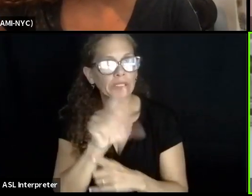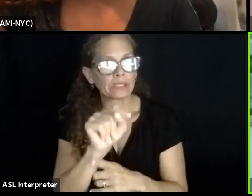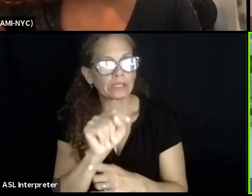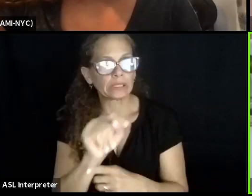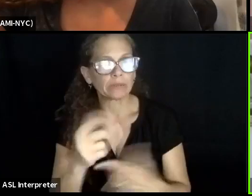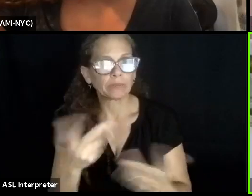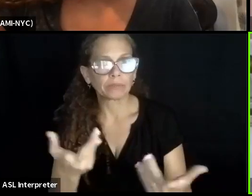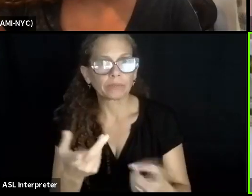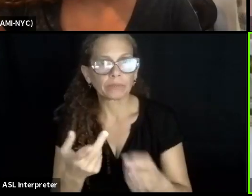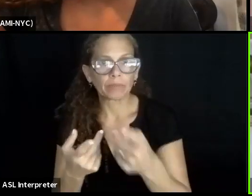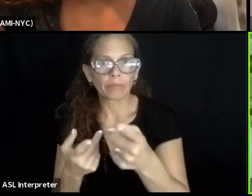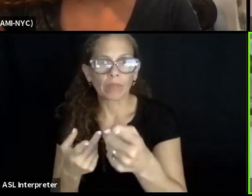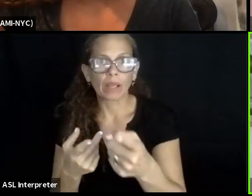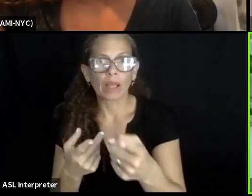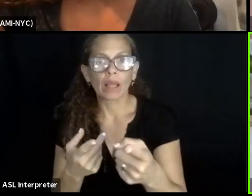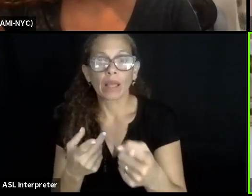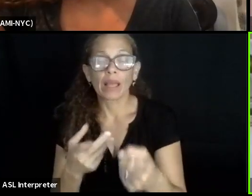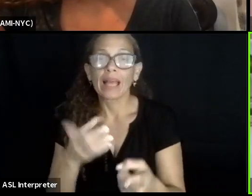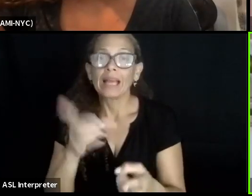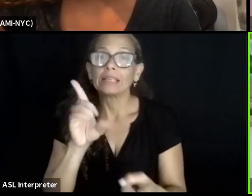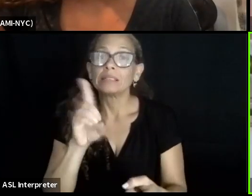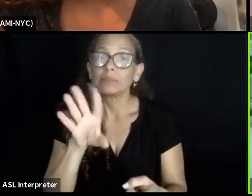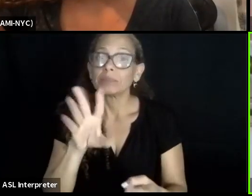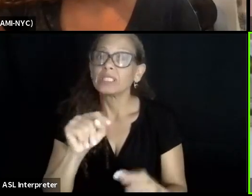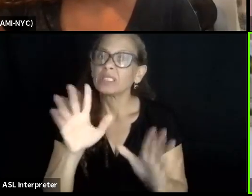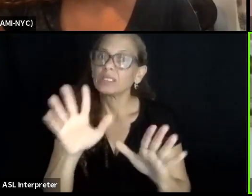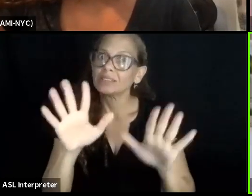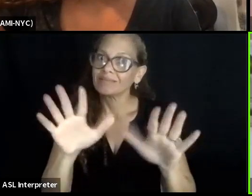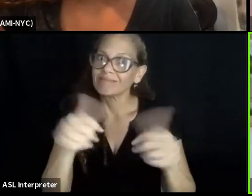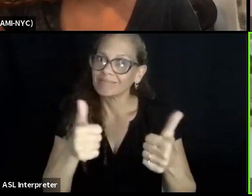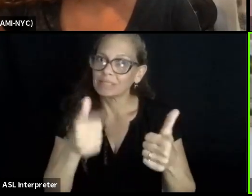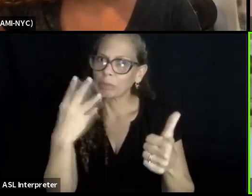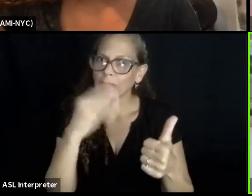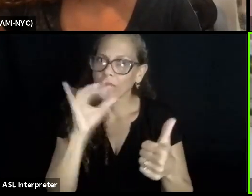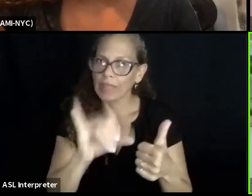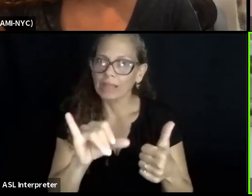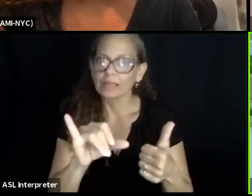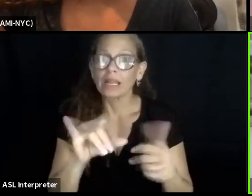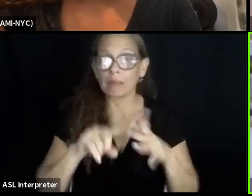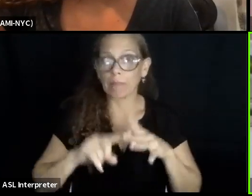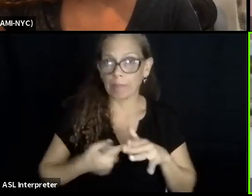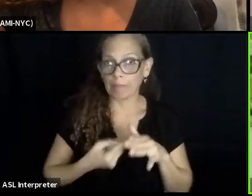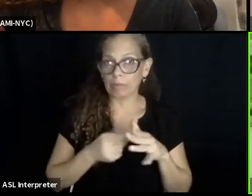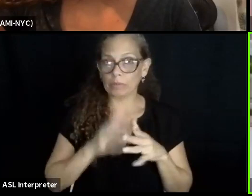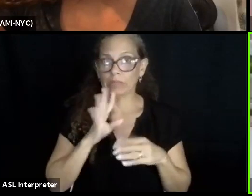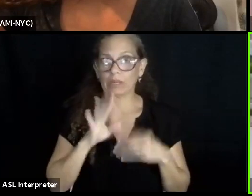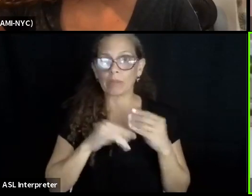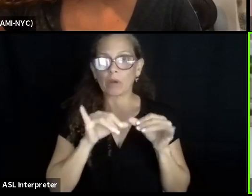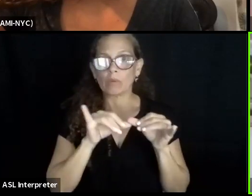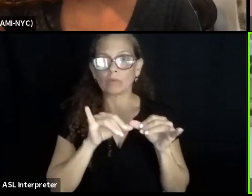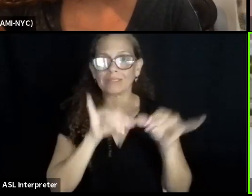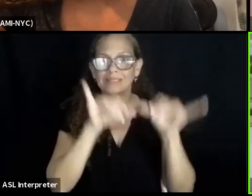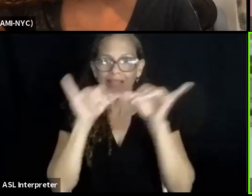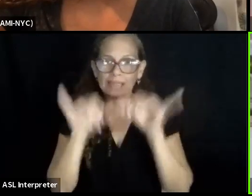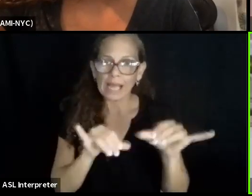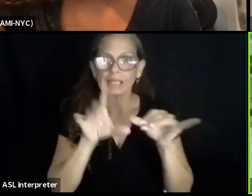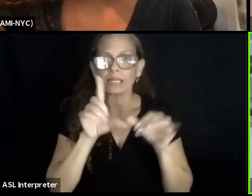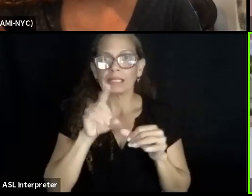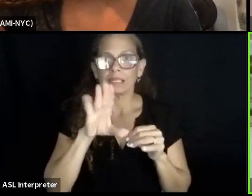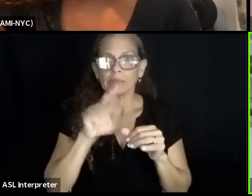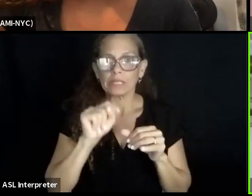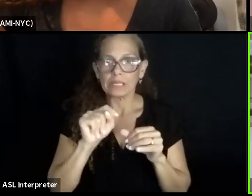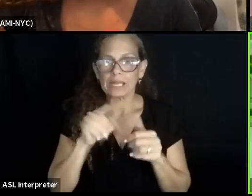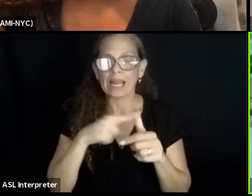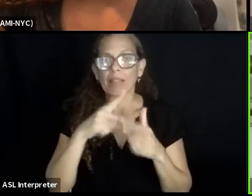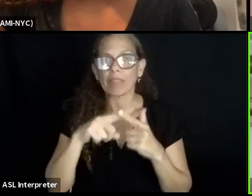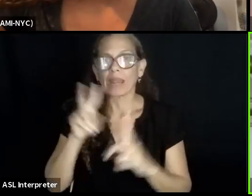I think this is where the beauty of DBT is, and that at the beginning we had talked about how there's standard DBT and then application of